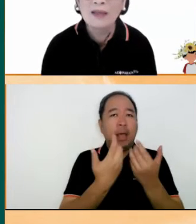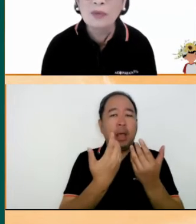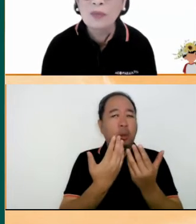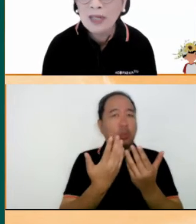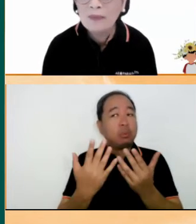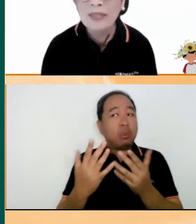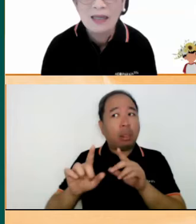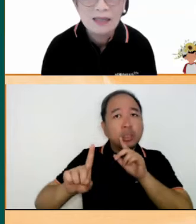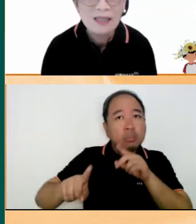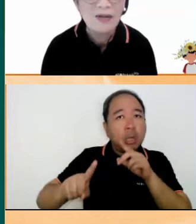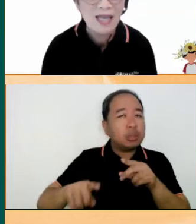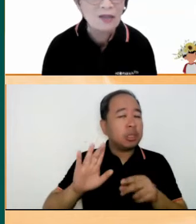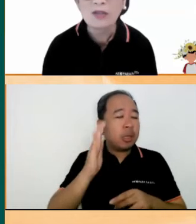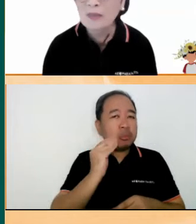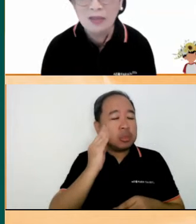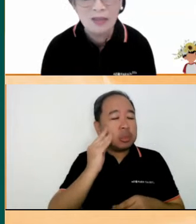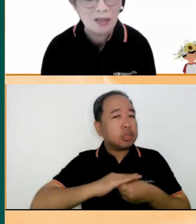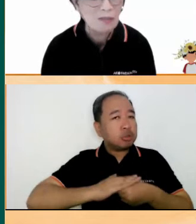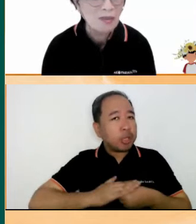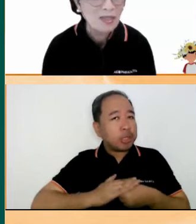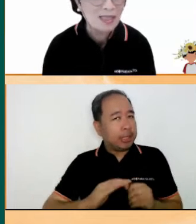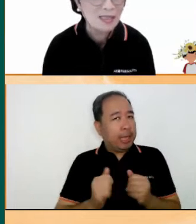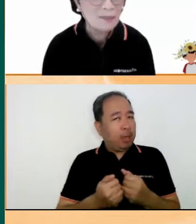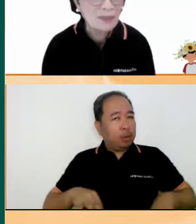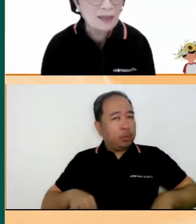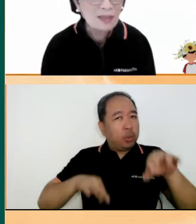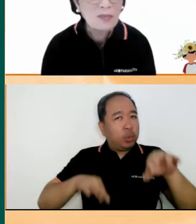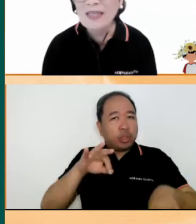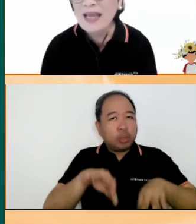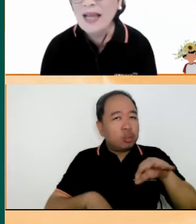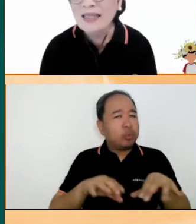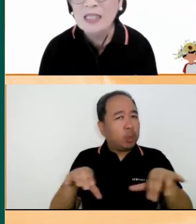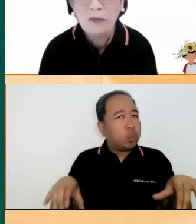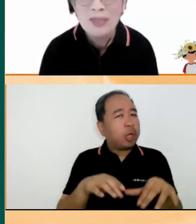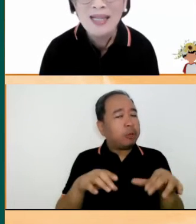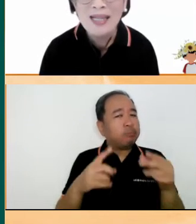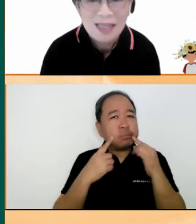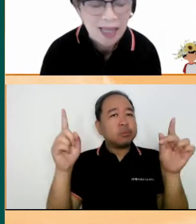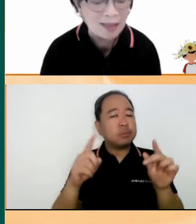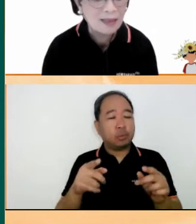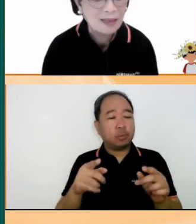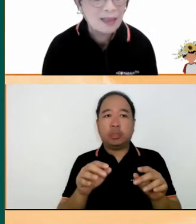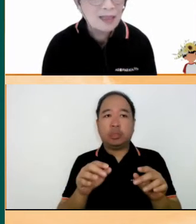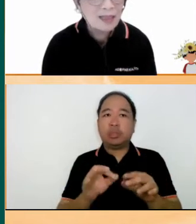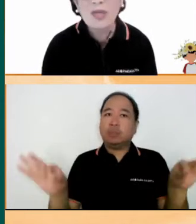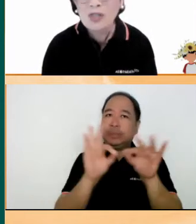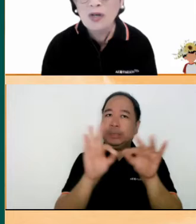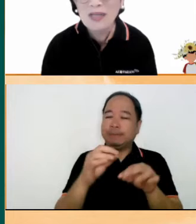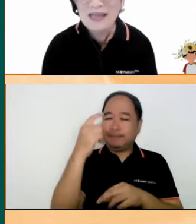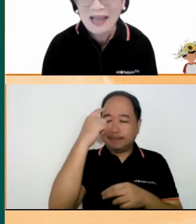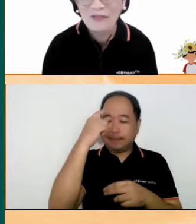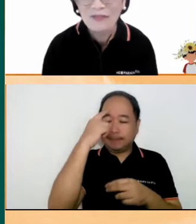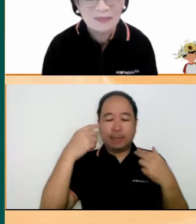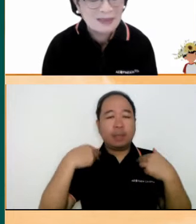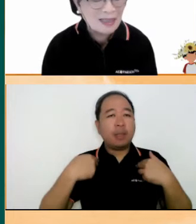to work productively and contribute to their communities. So mental health is fundamental to enjoying